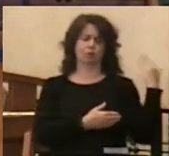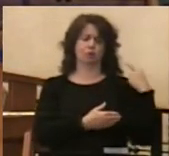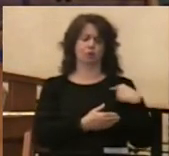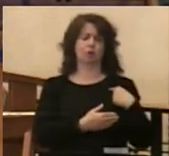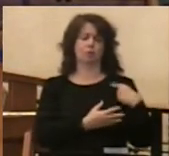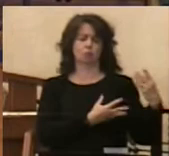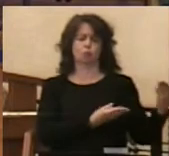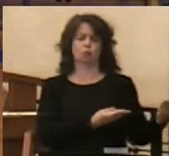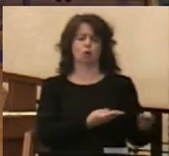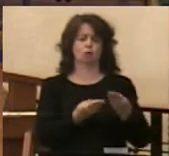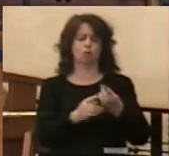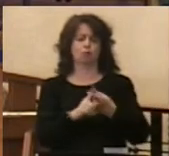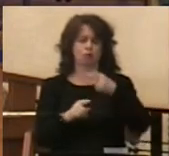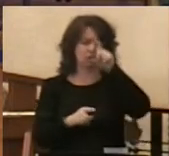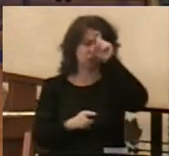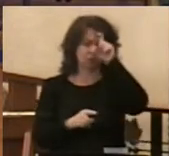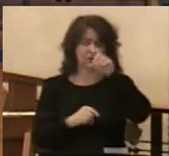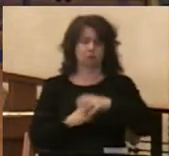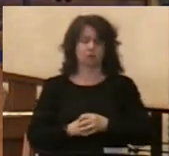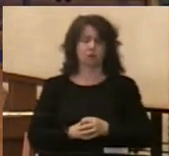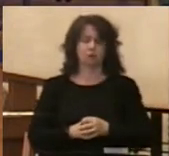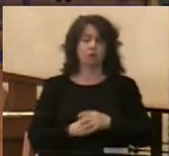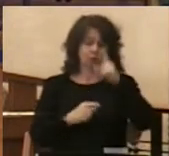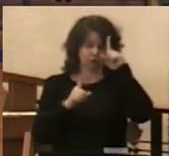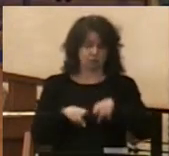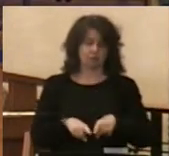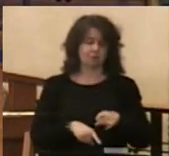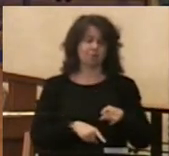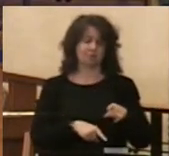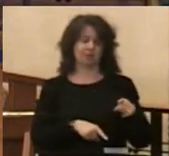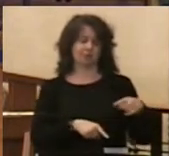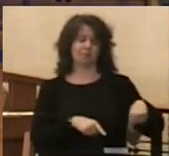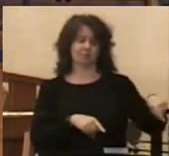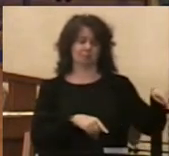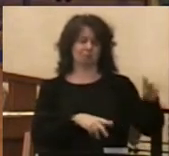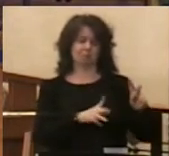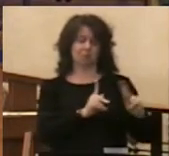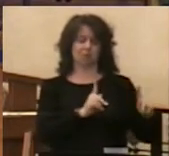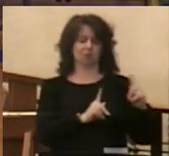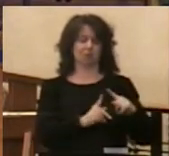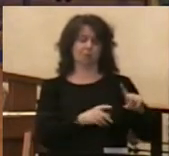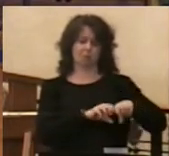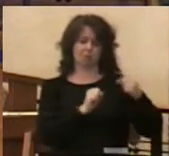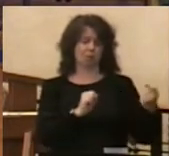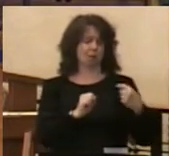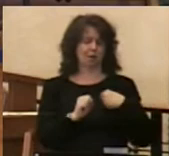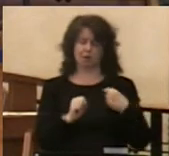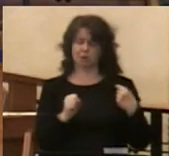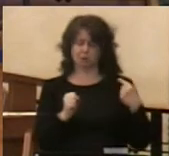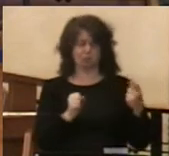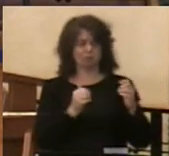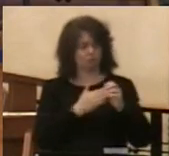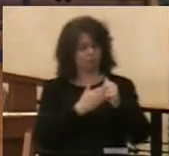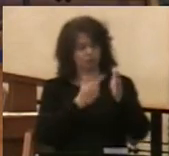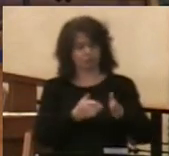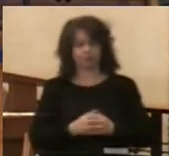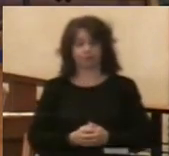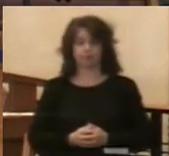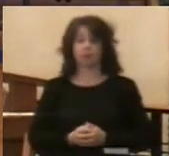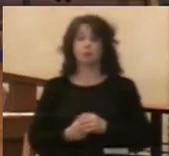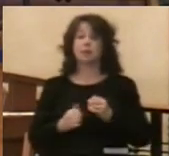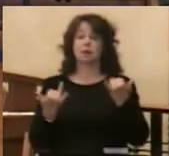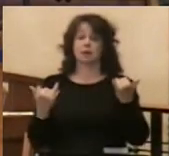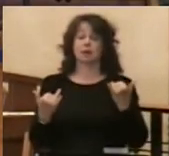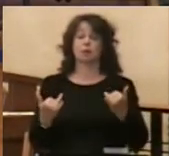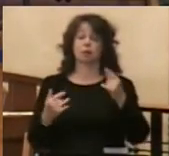to bring them out of the land of Egypt, a covenant that they broke, though I was their husband, says the Lord. But this is the